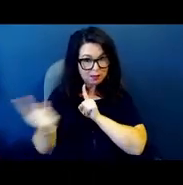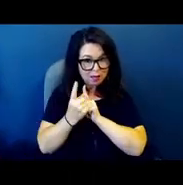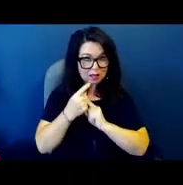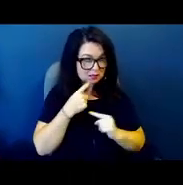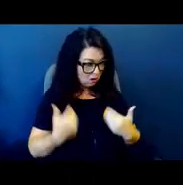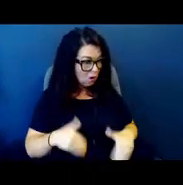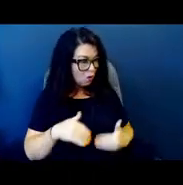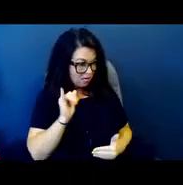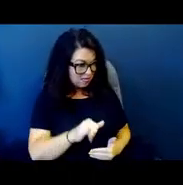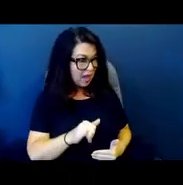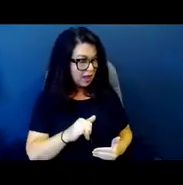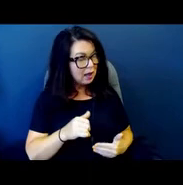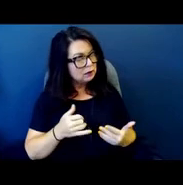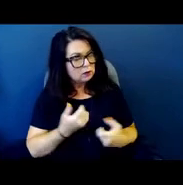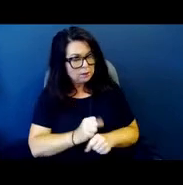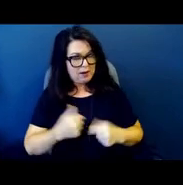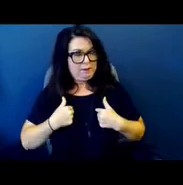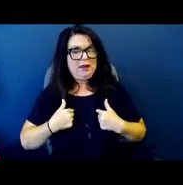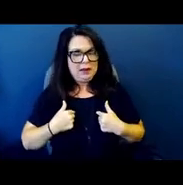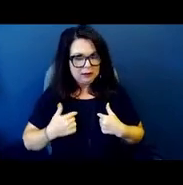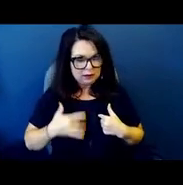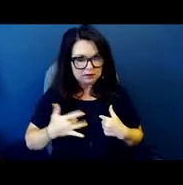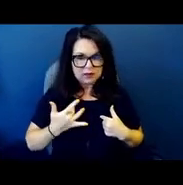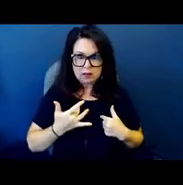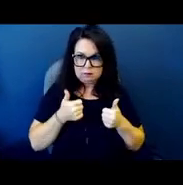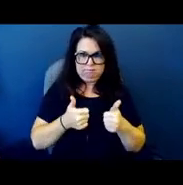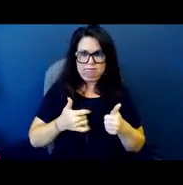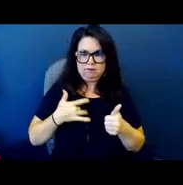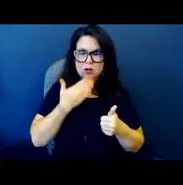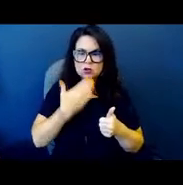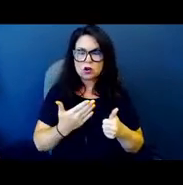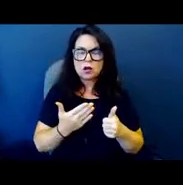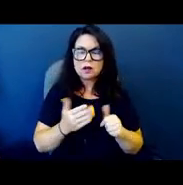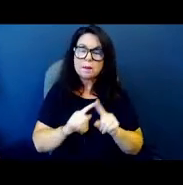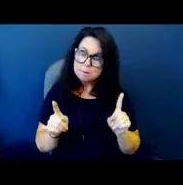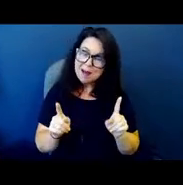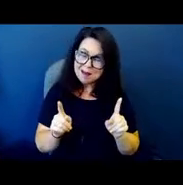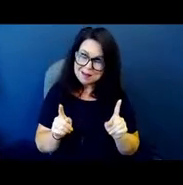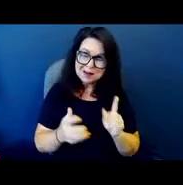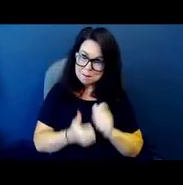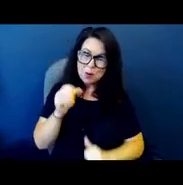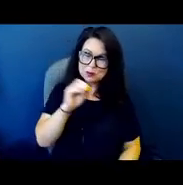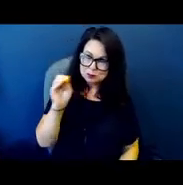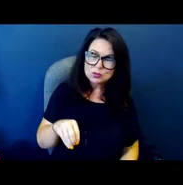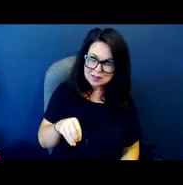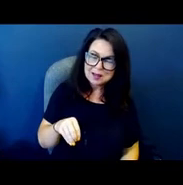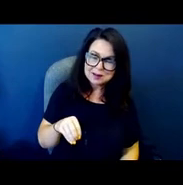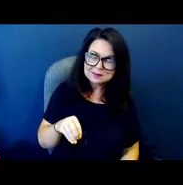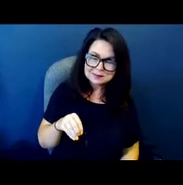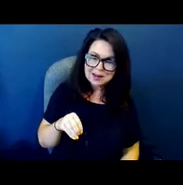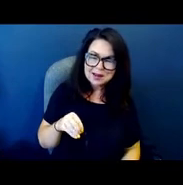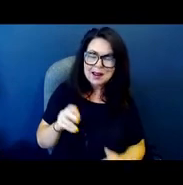would make me feel good. But what I experience more often is people